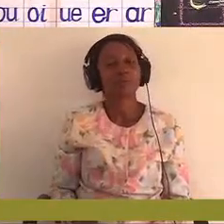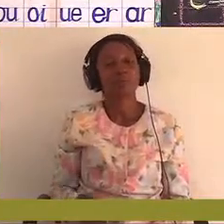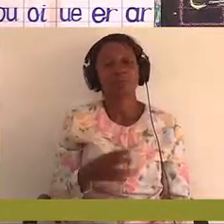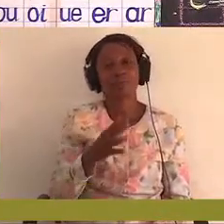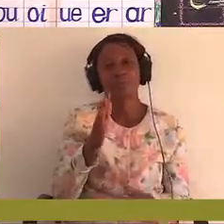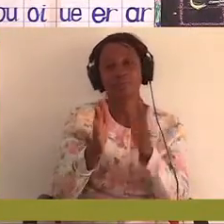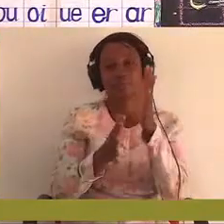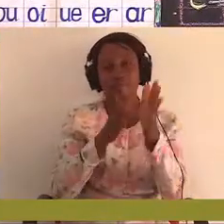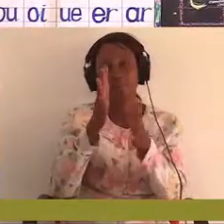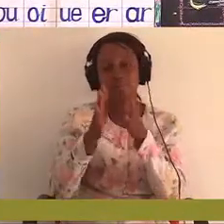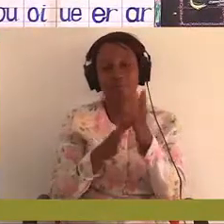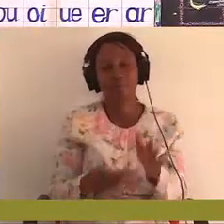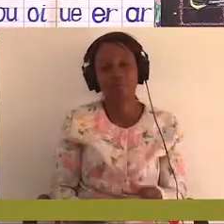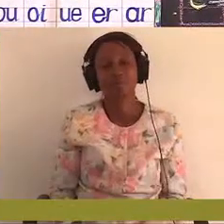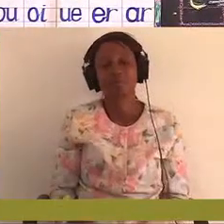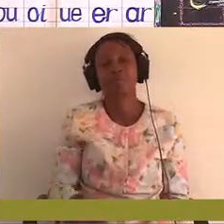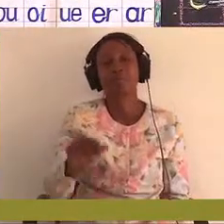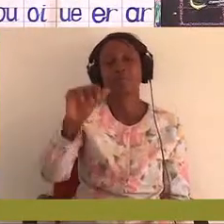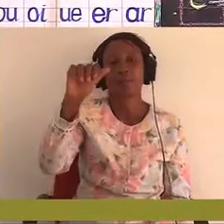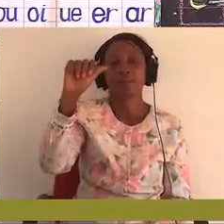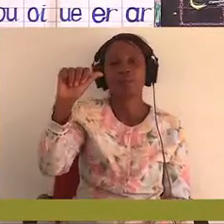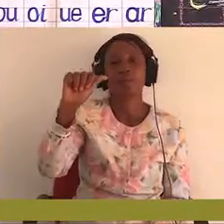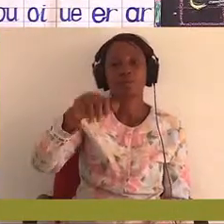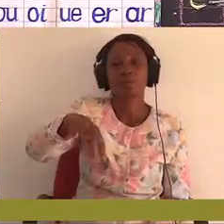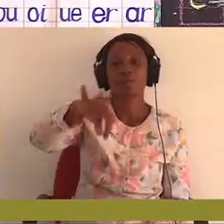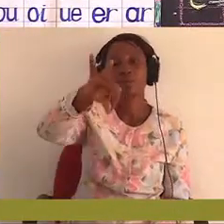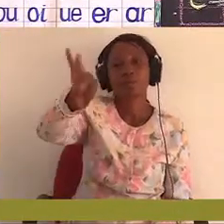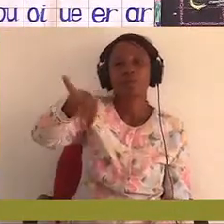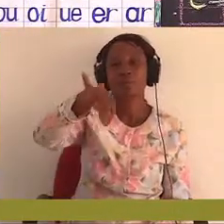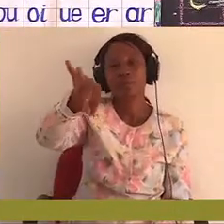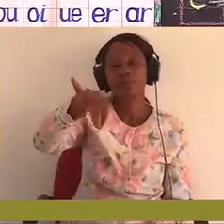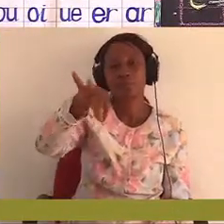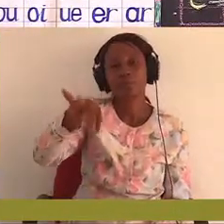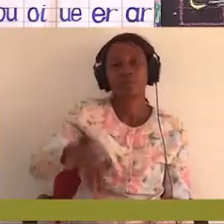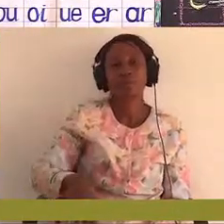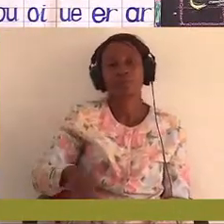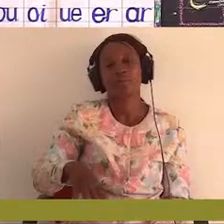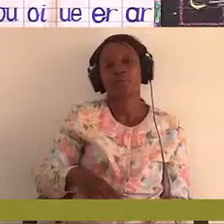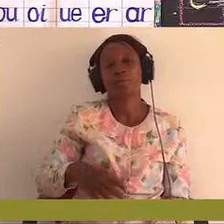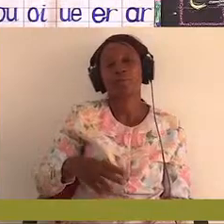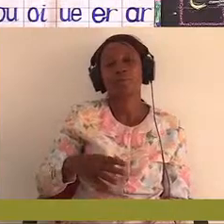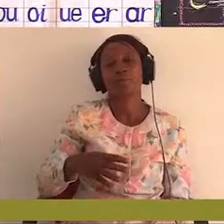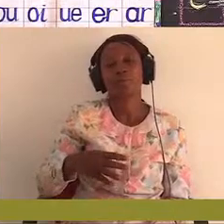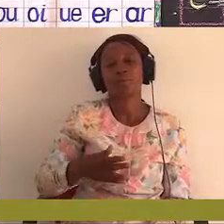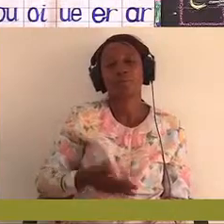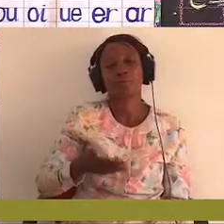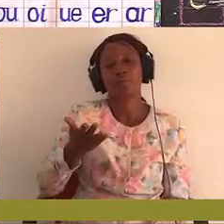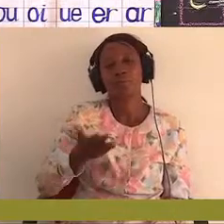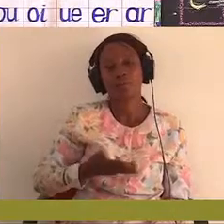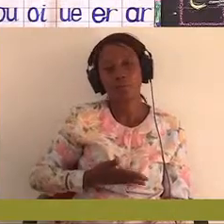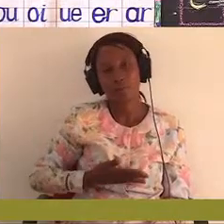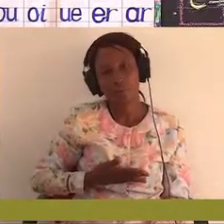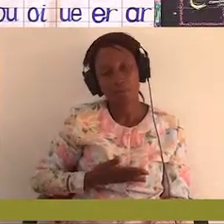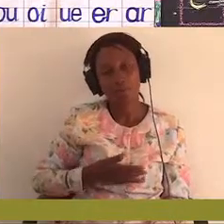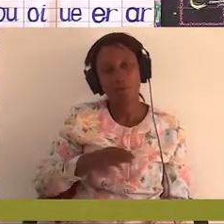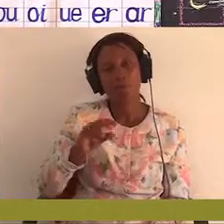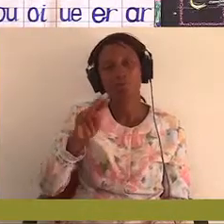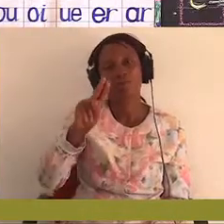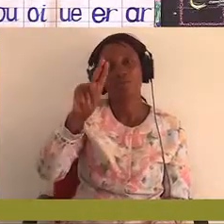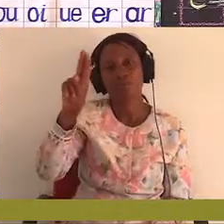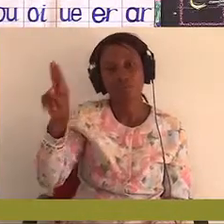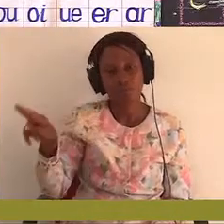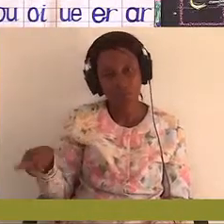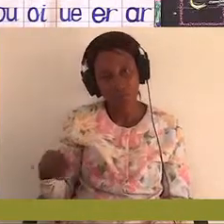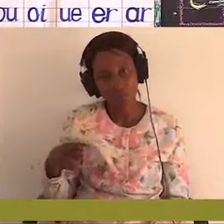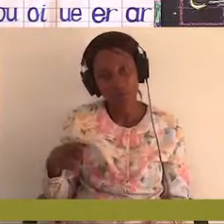A family have just moved into a